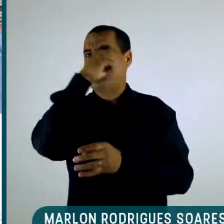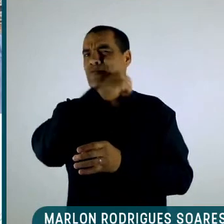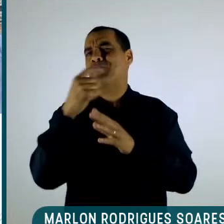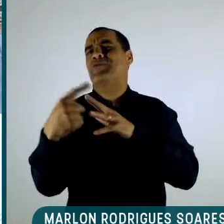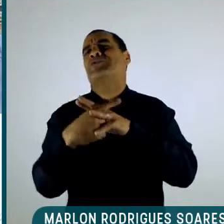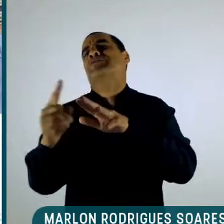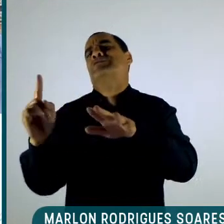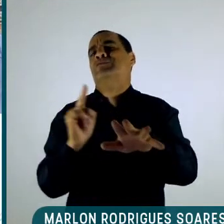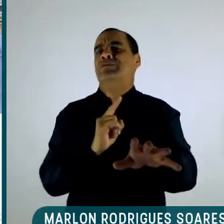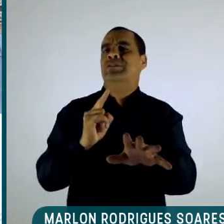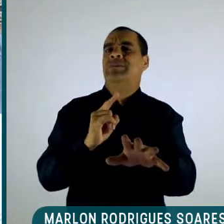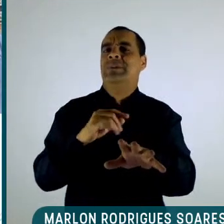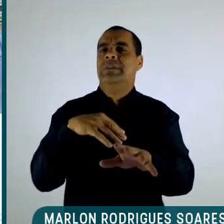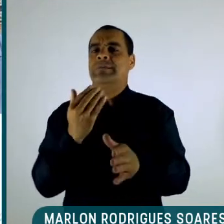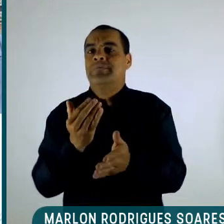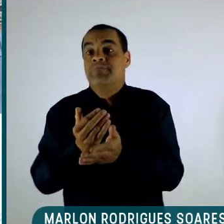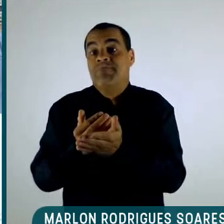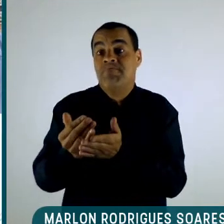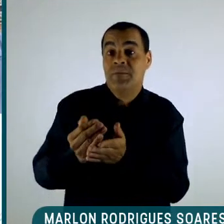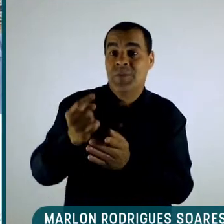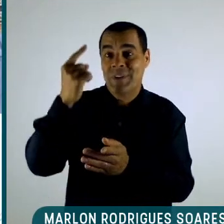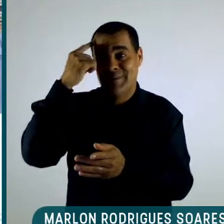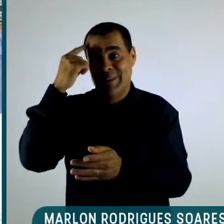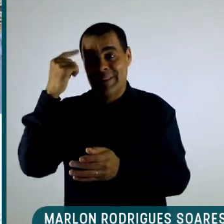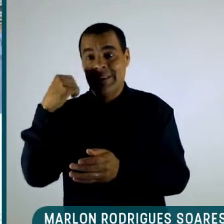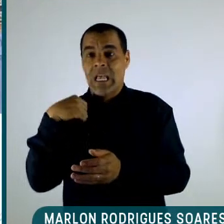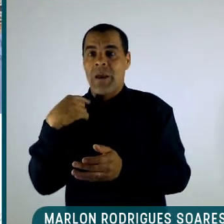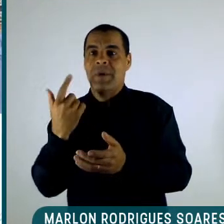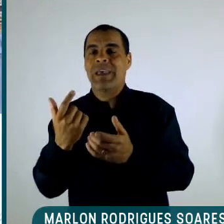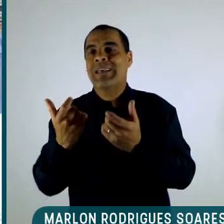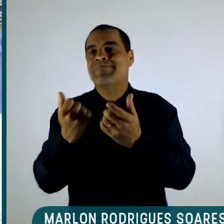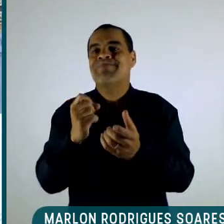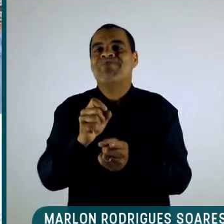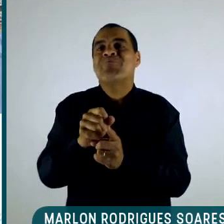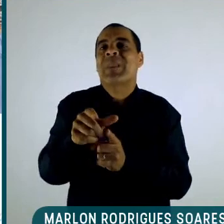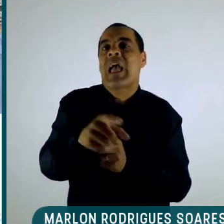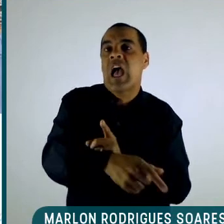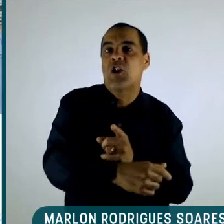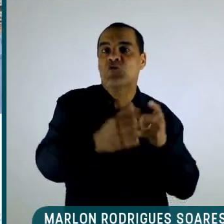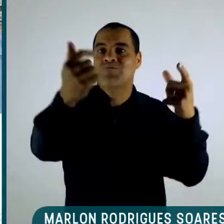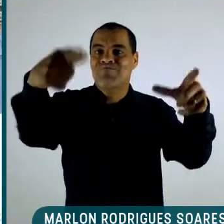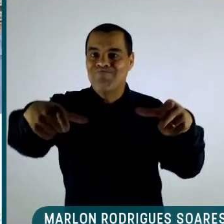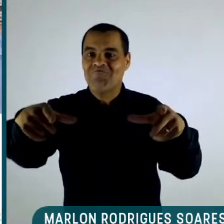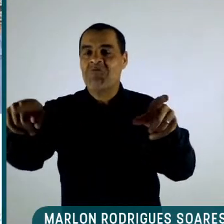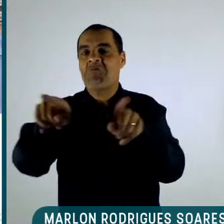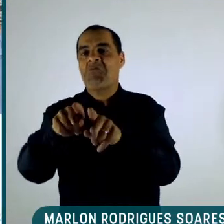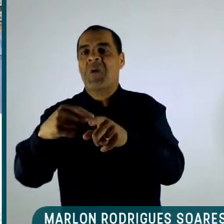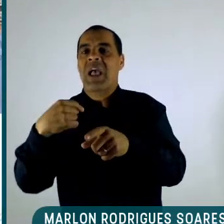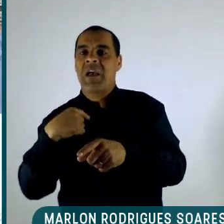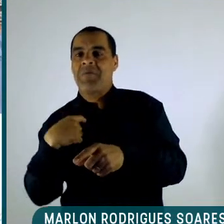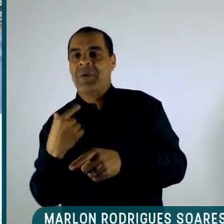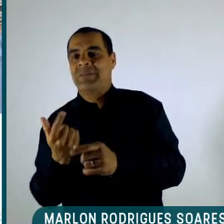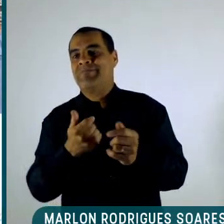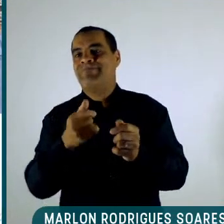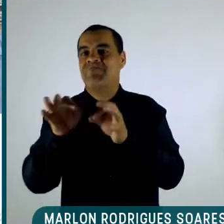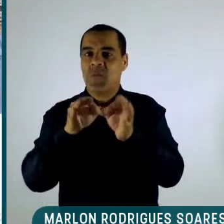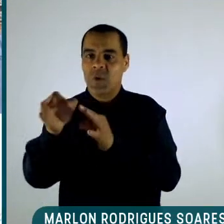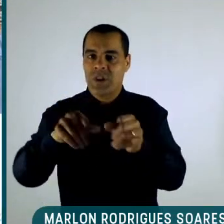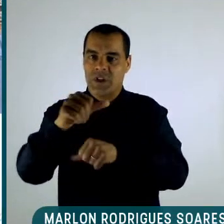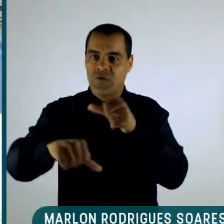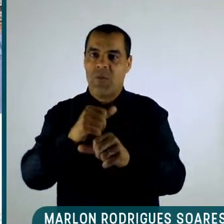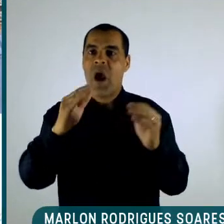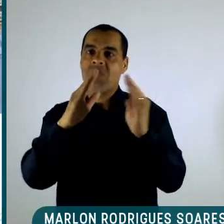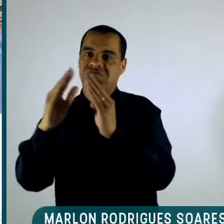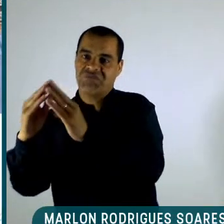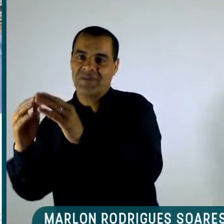they isolate? That's impossible. So initially we thought of renting mansions and setting up homes, and